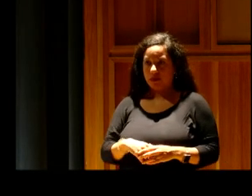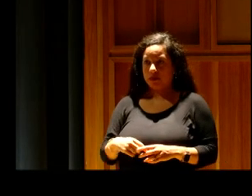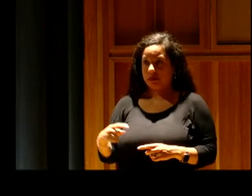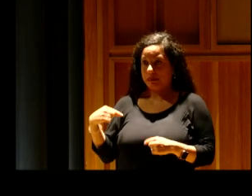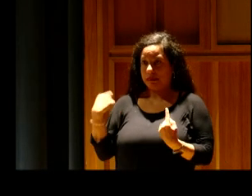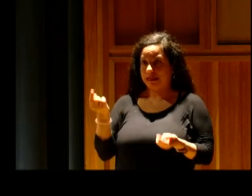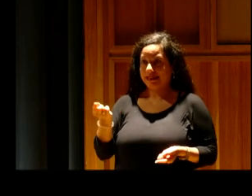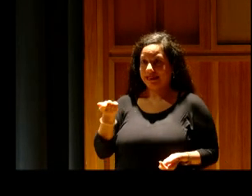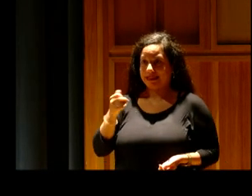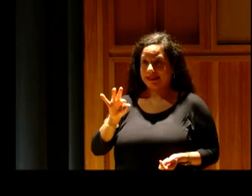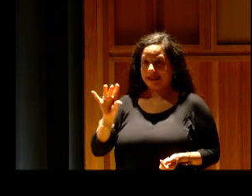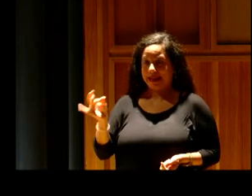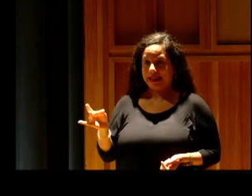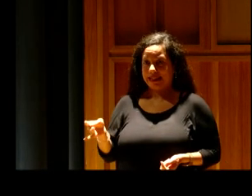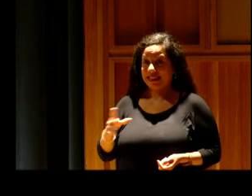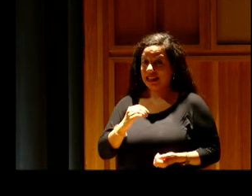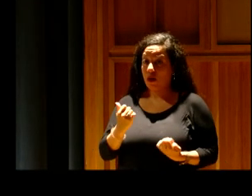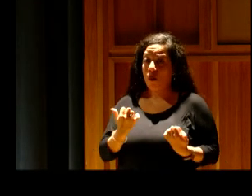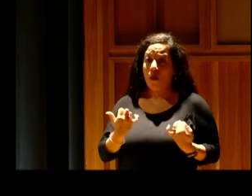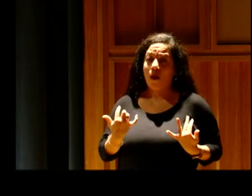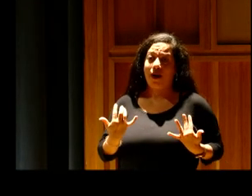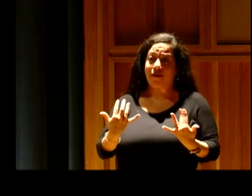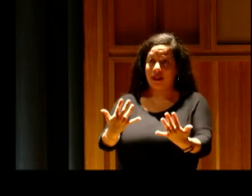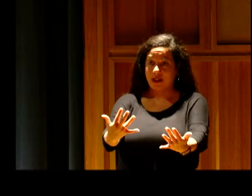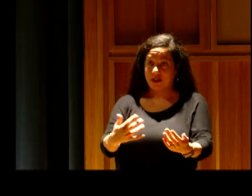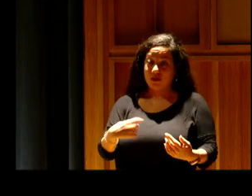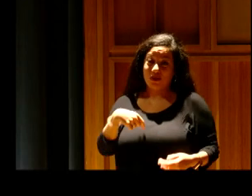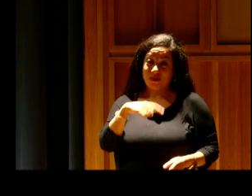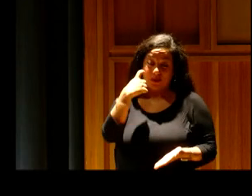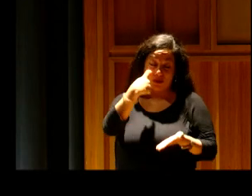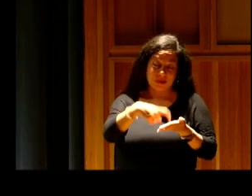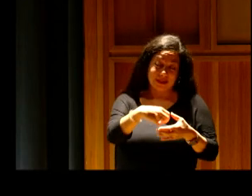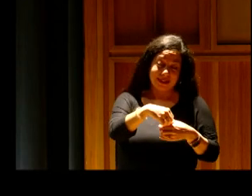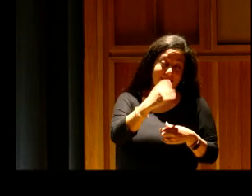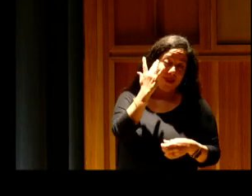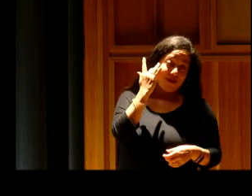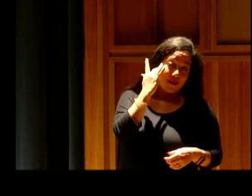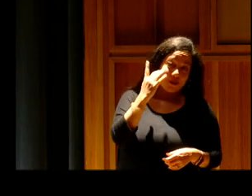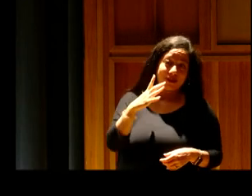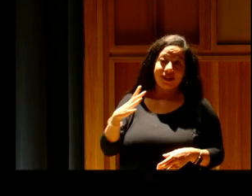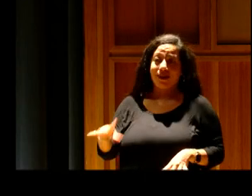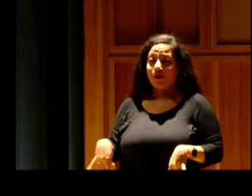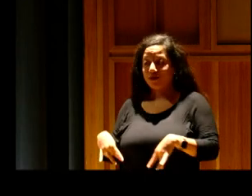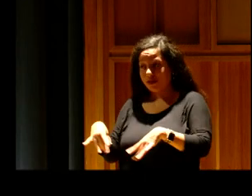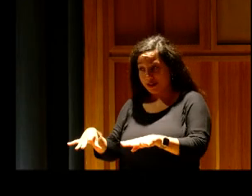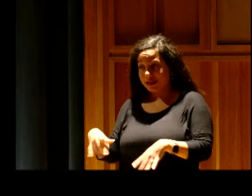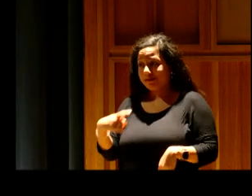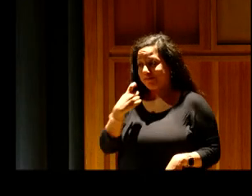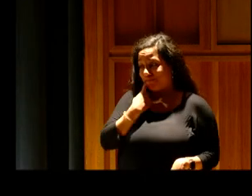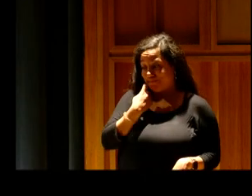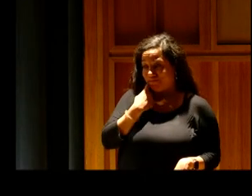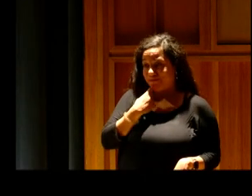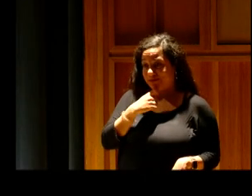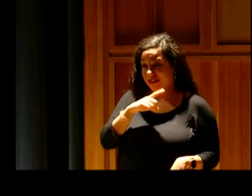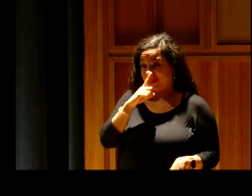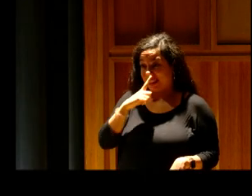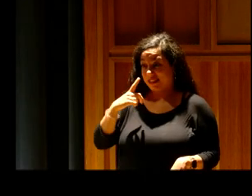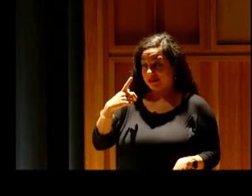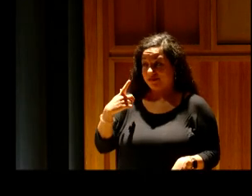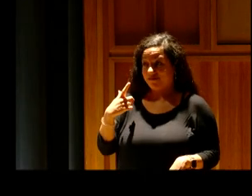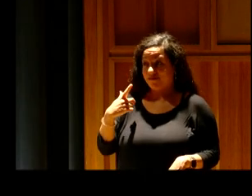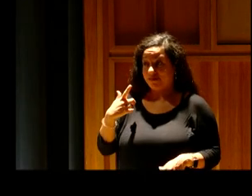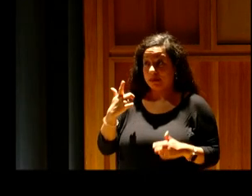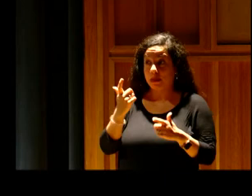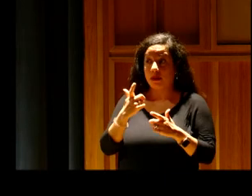course, wildfires, as we've so tragically seen in California and Australia in recent times, have become